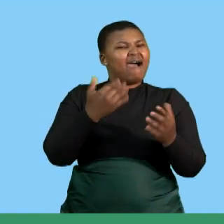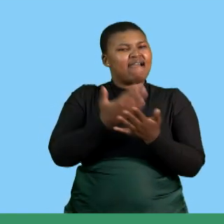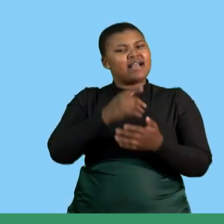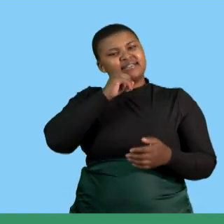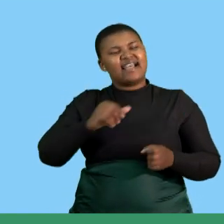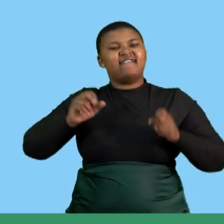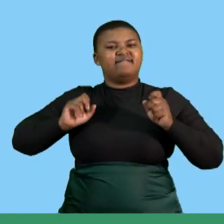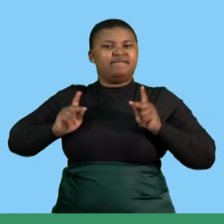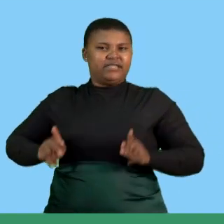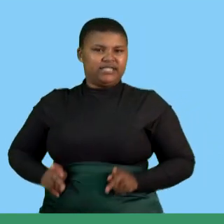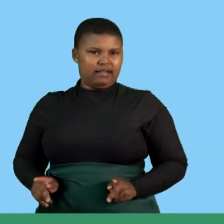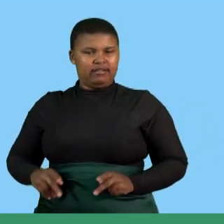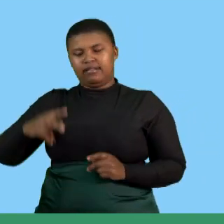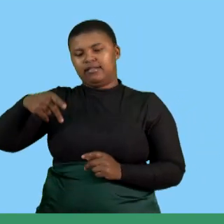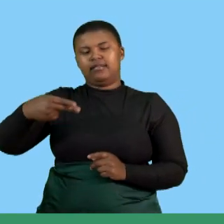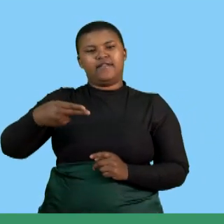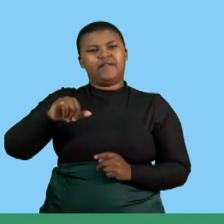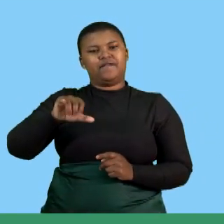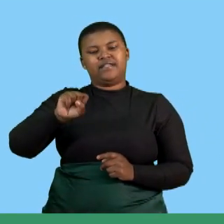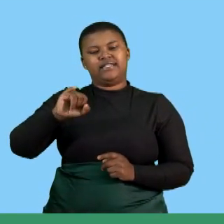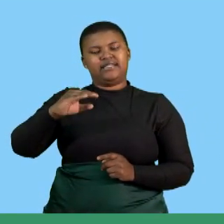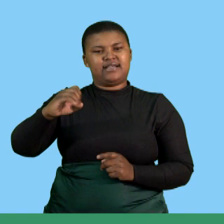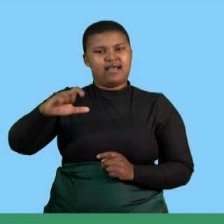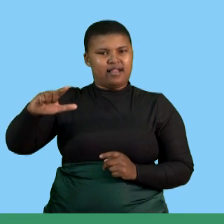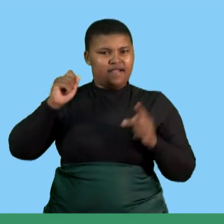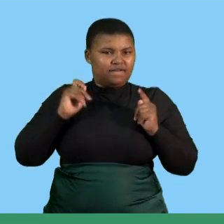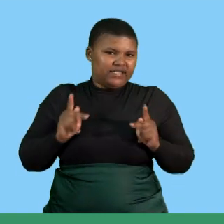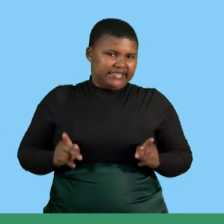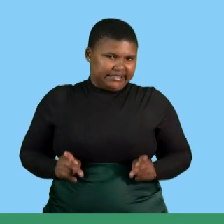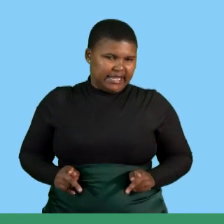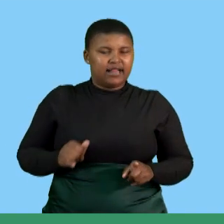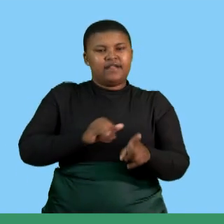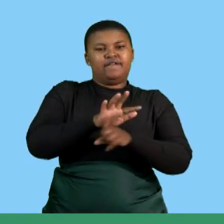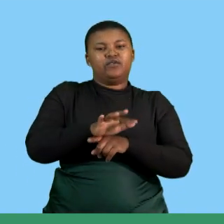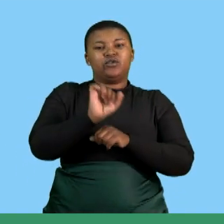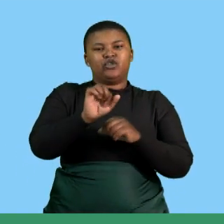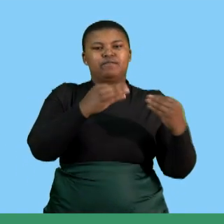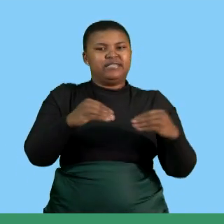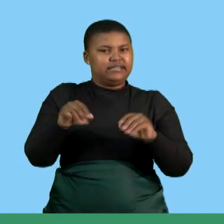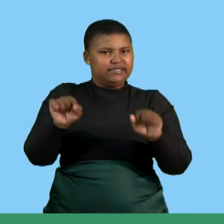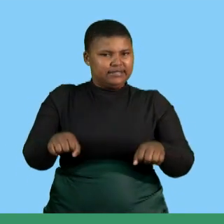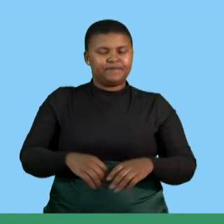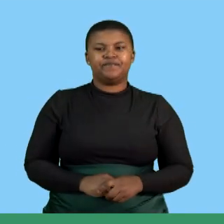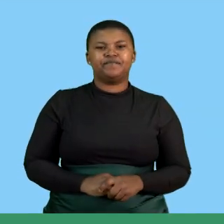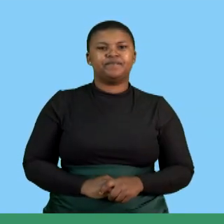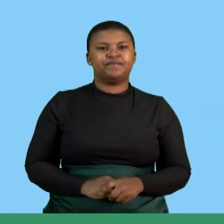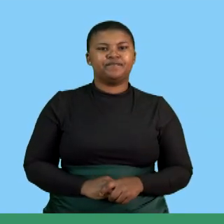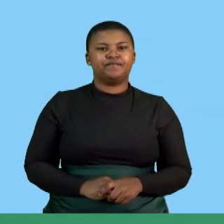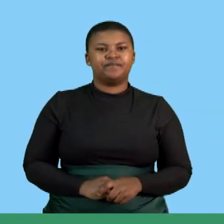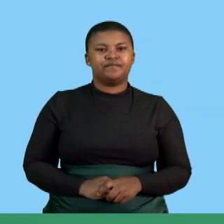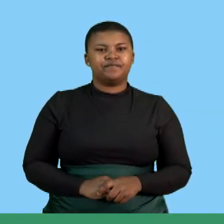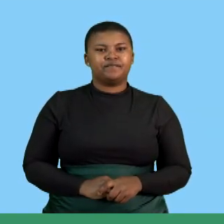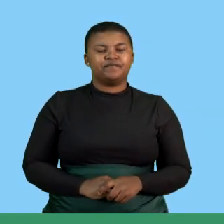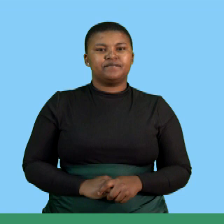the physical environment that has an influence on your business. Okay, so let me just take this